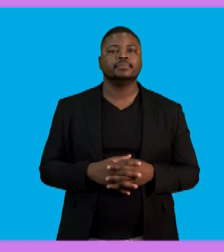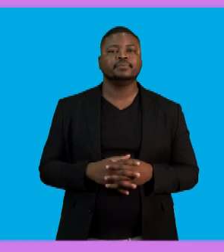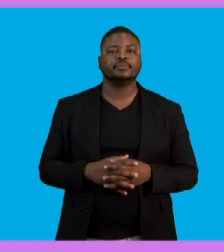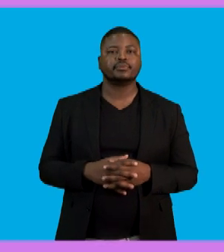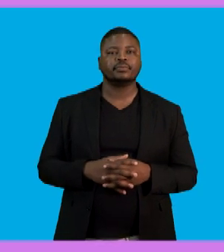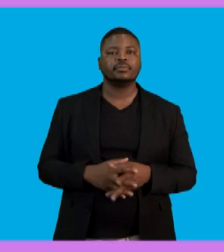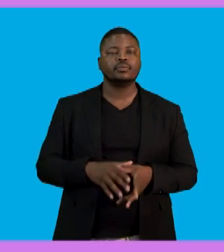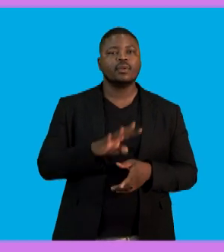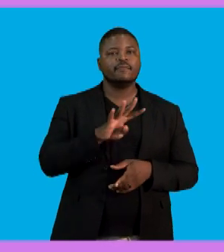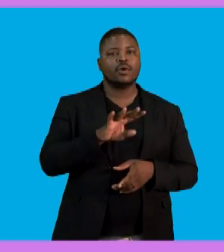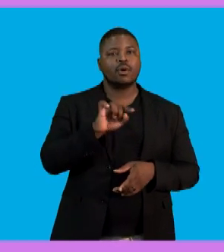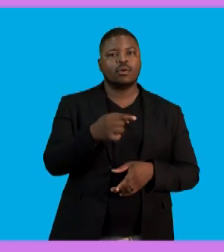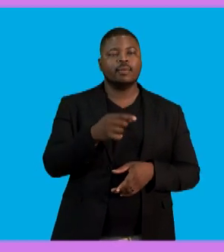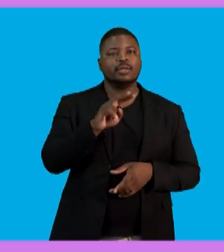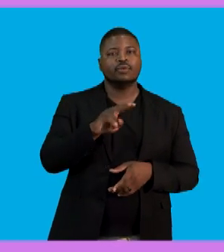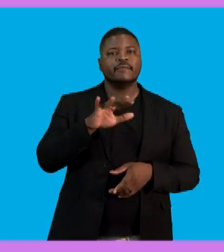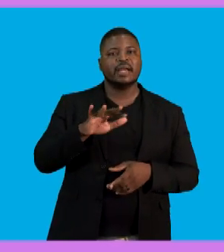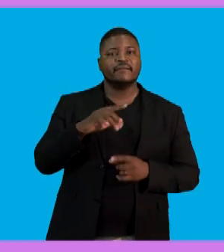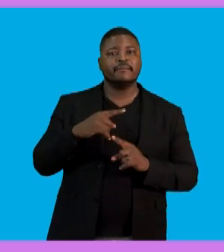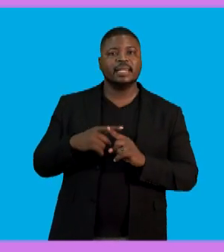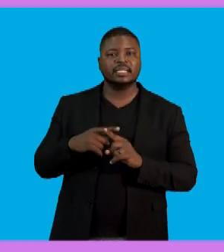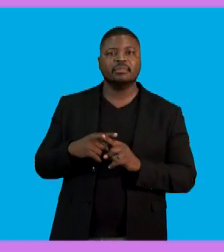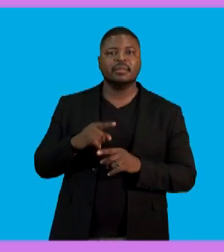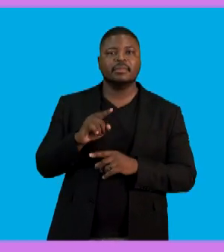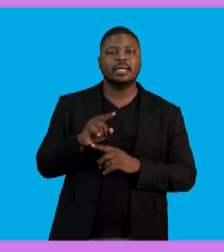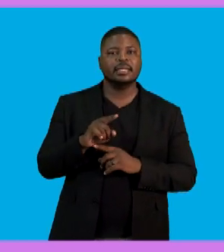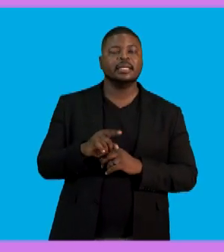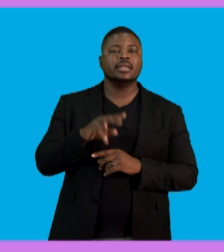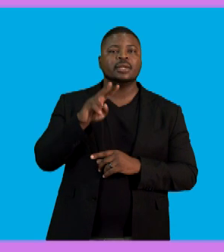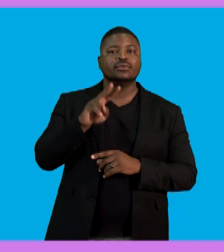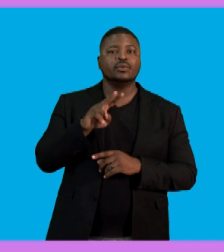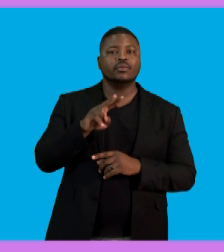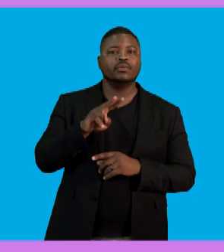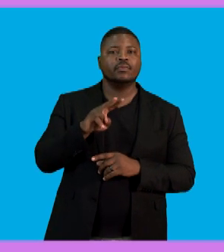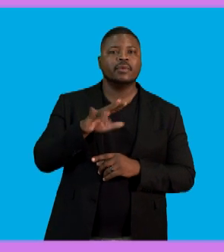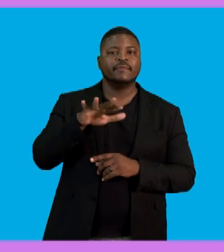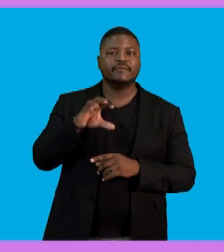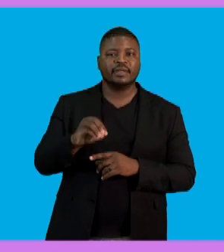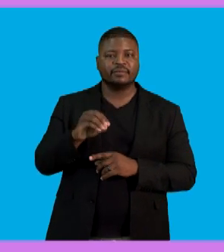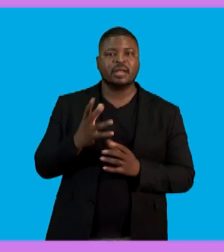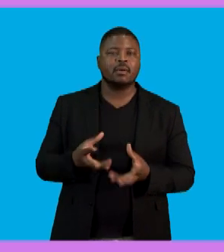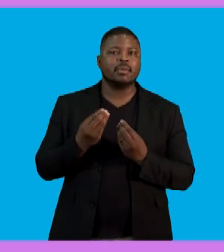by 250. What do we get? We get